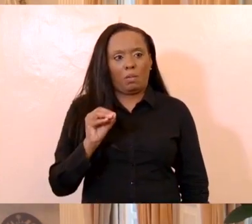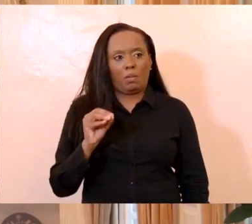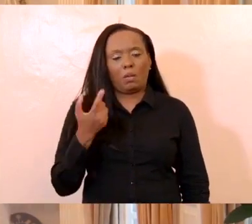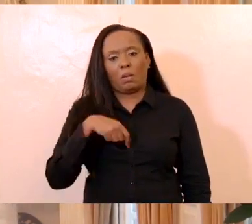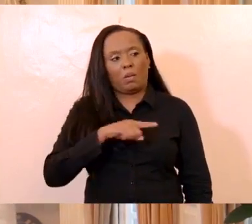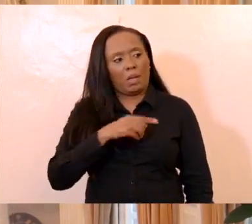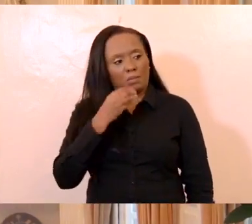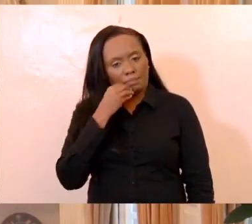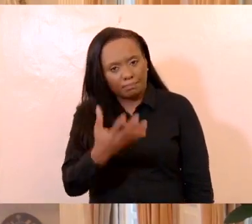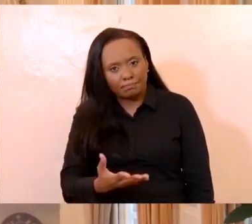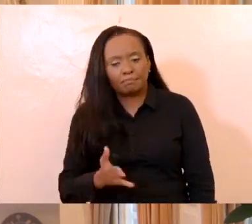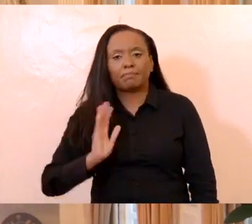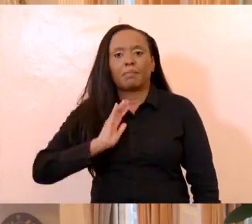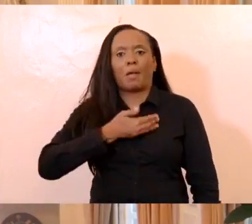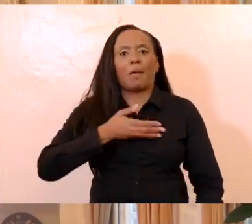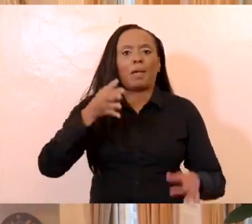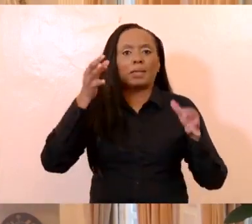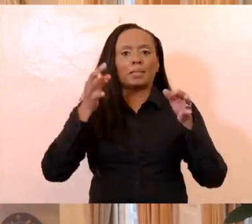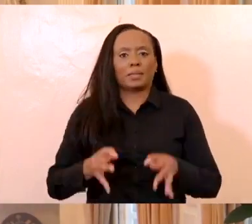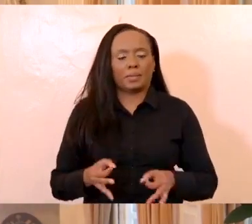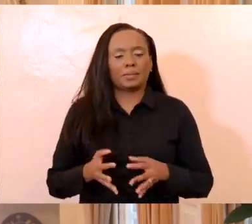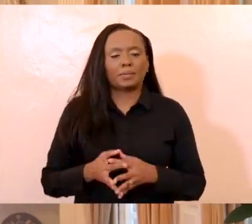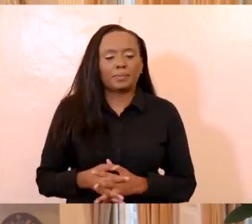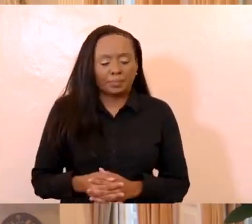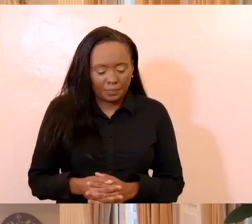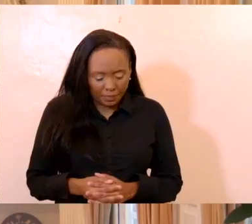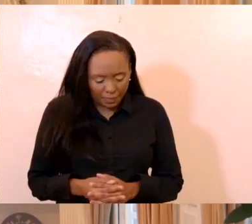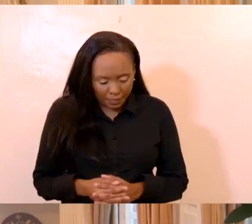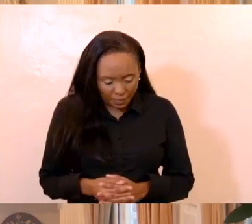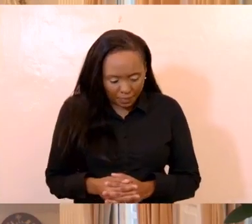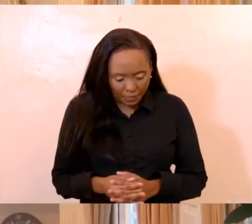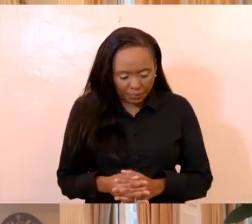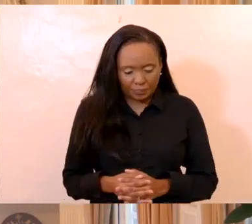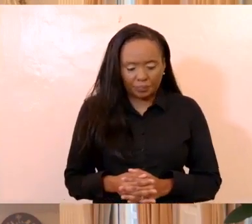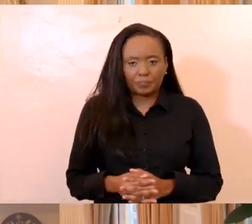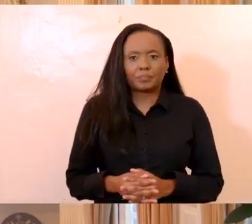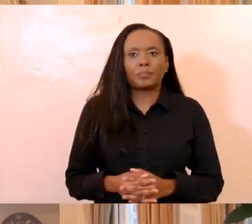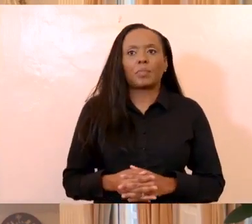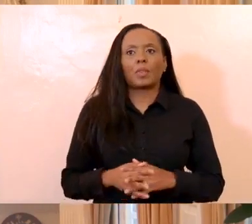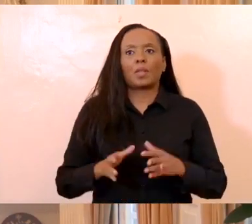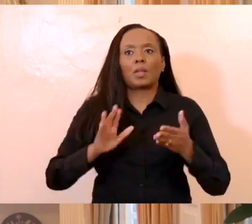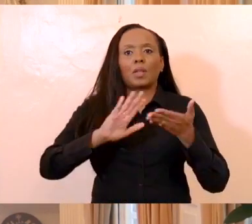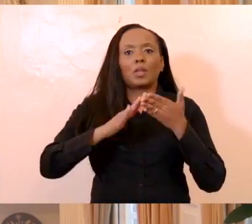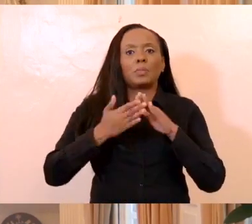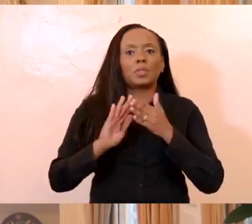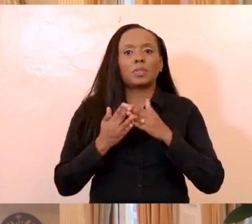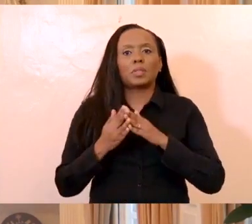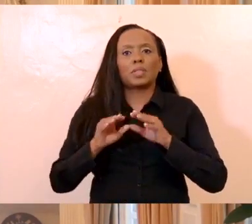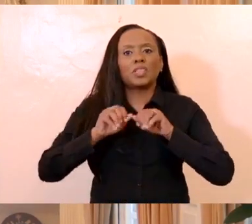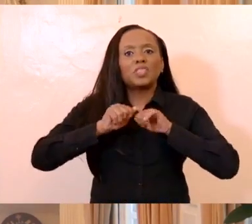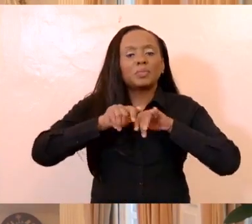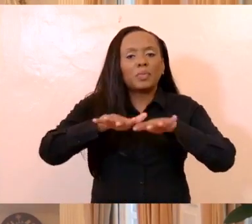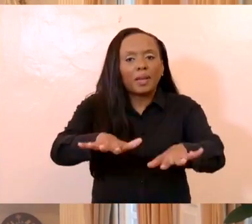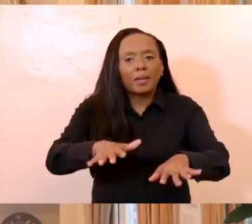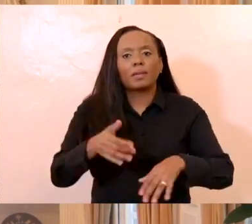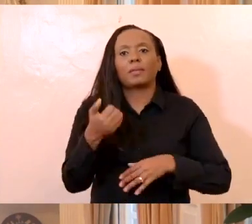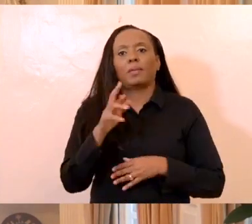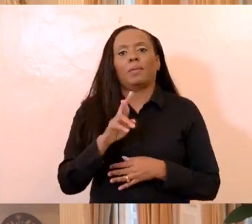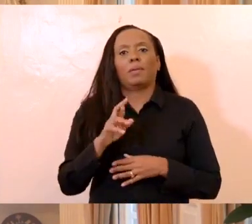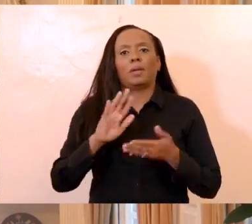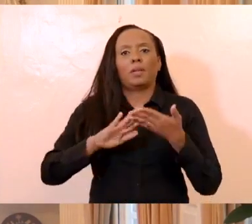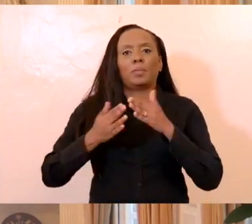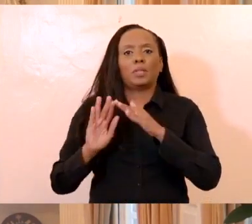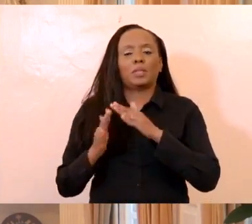informed them of our decision to do so. Community spread or community transition.